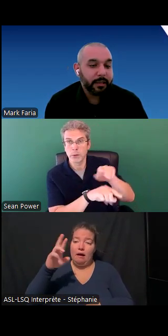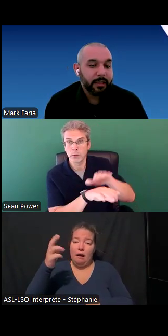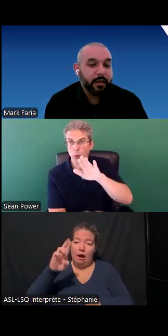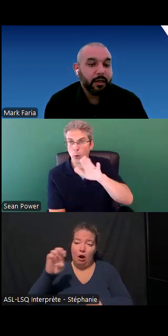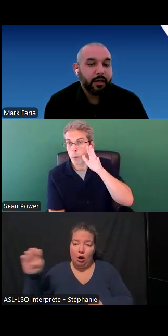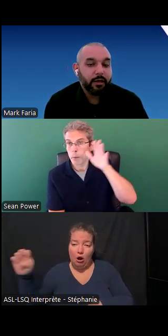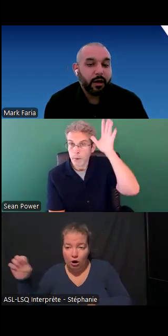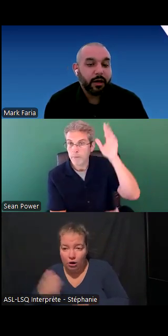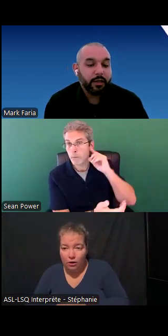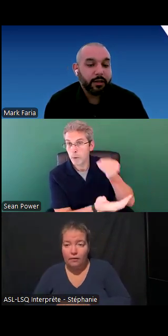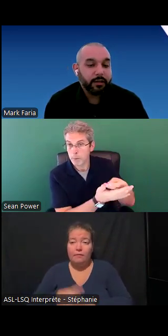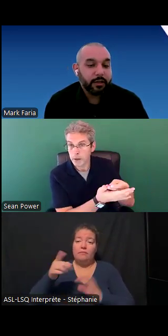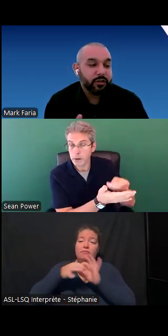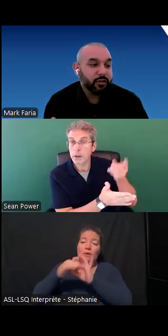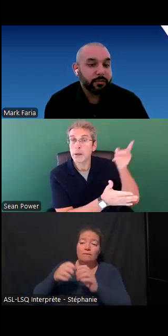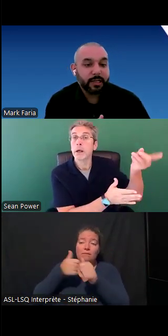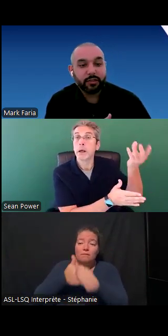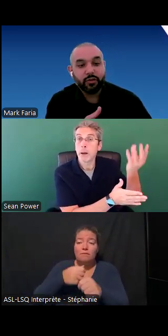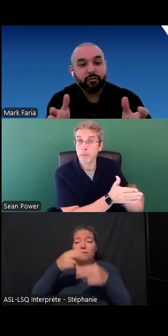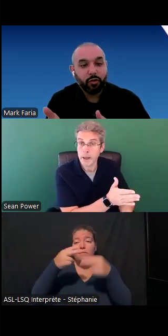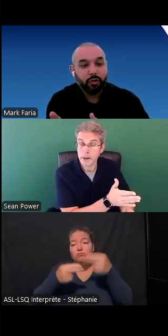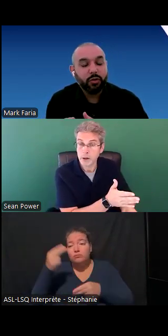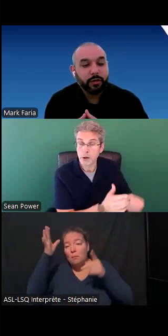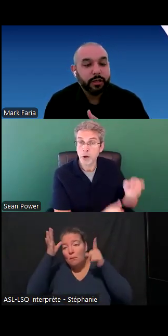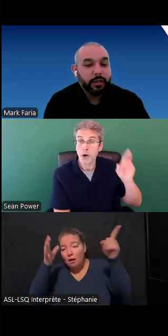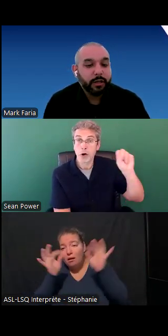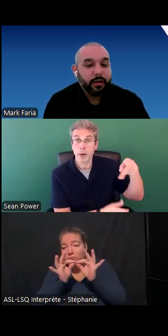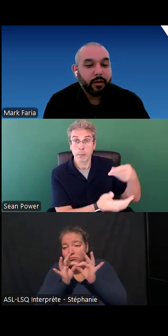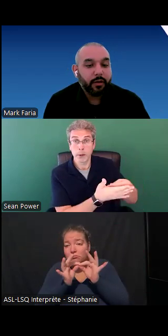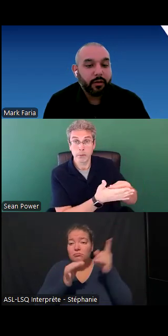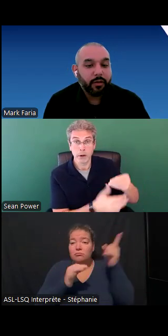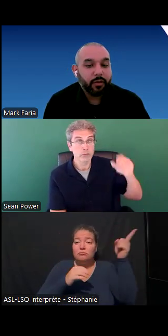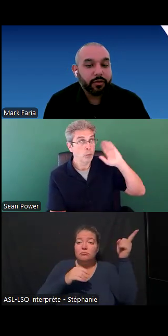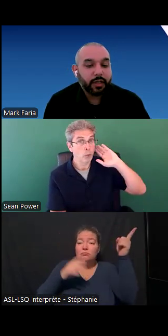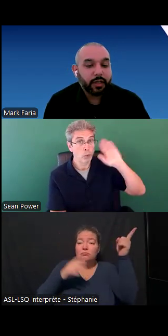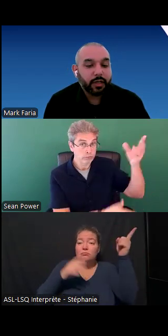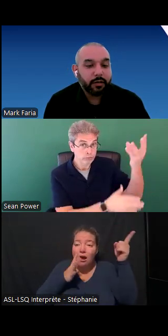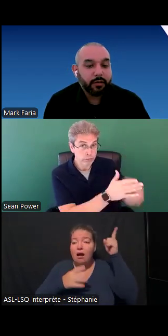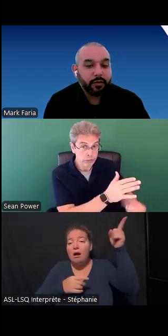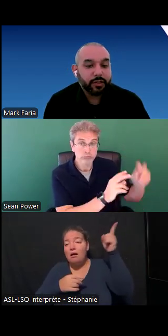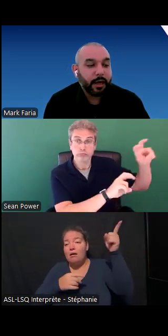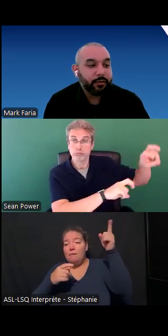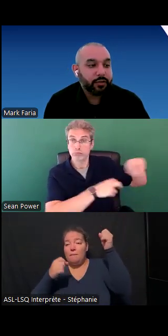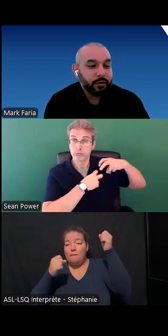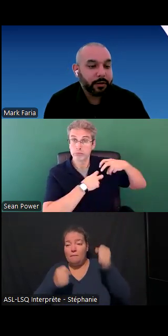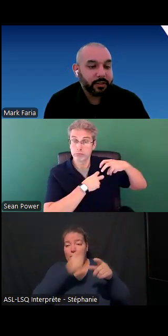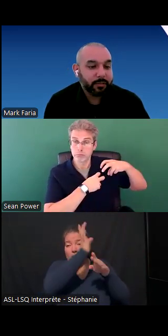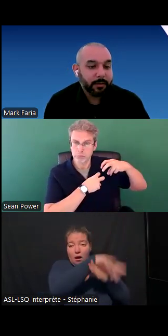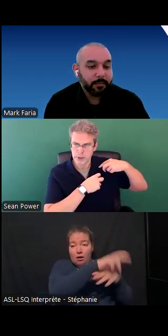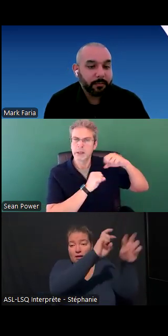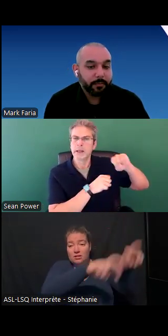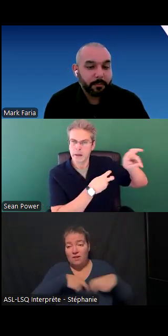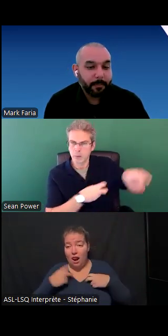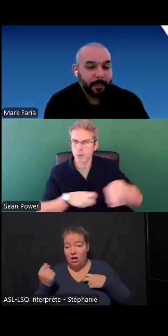RDSP, in certain circumstances, you can roll over those those accounts to your